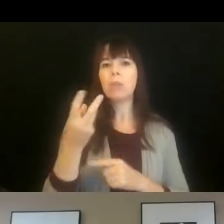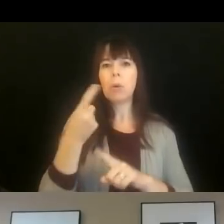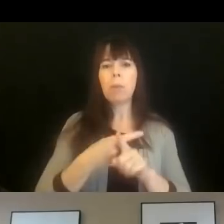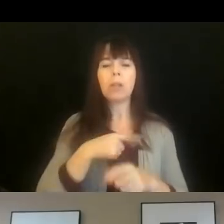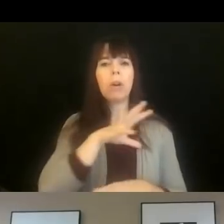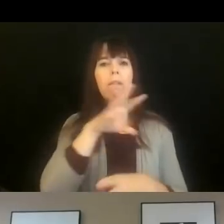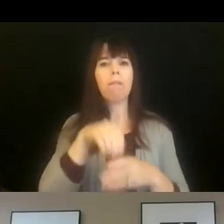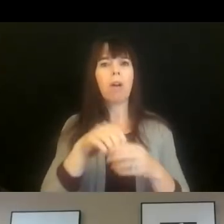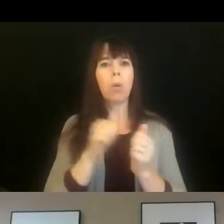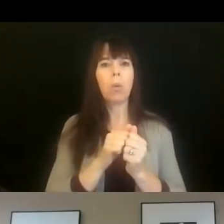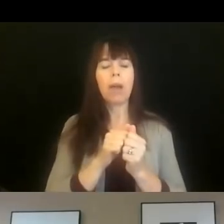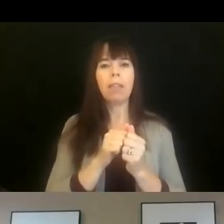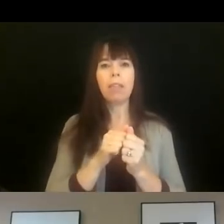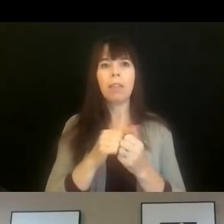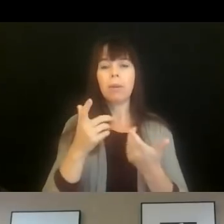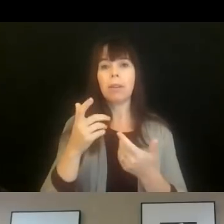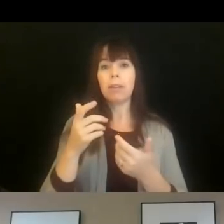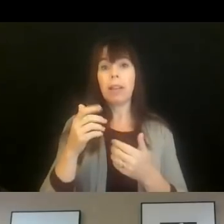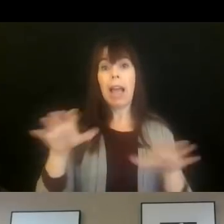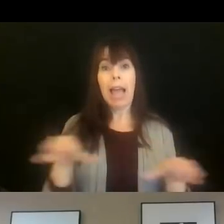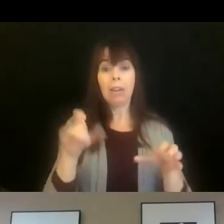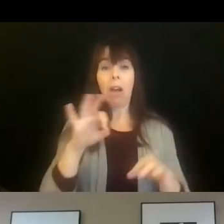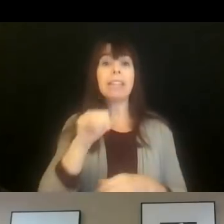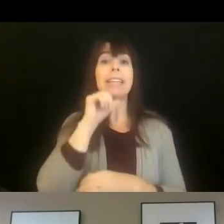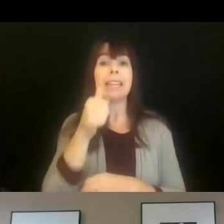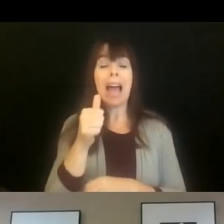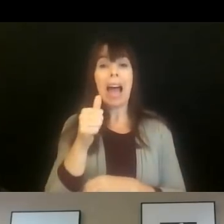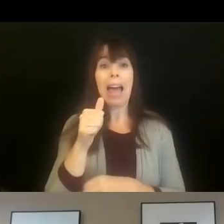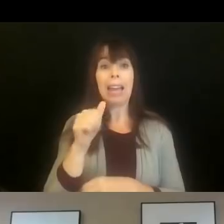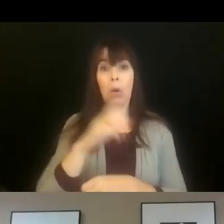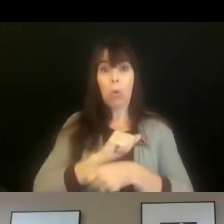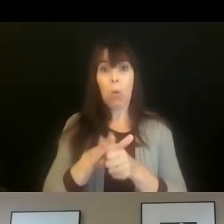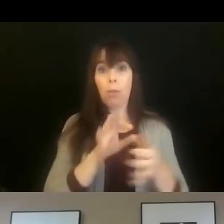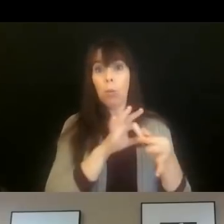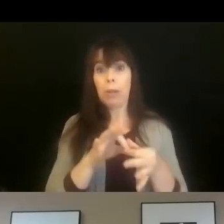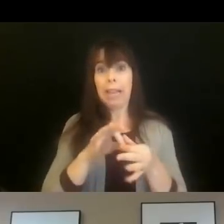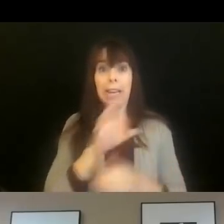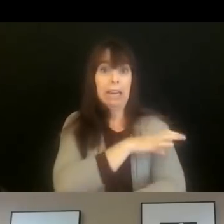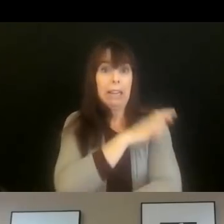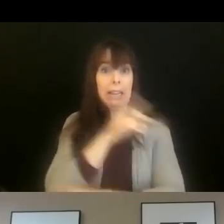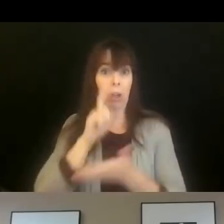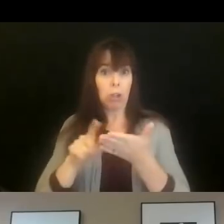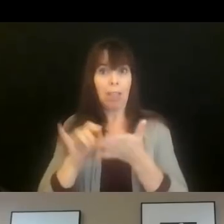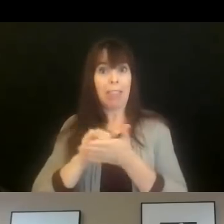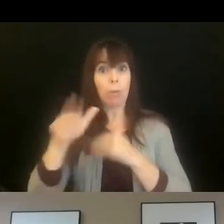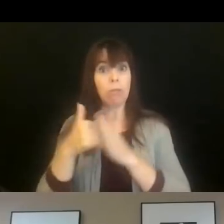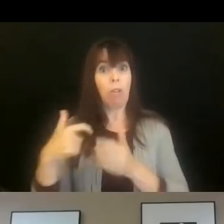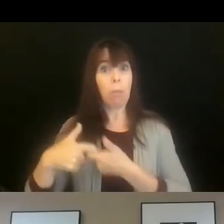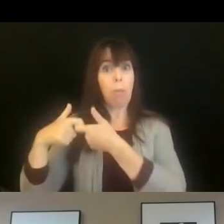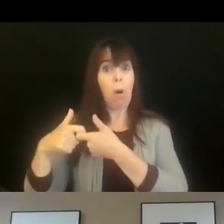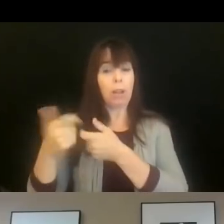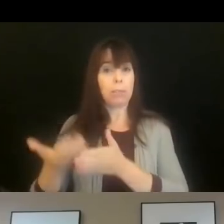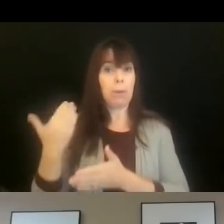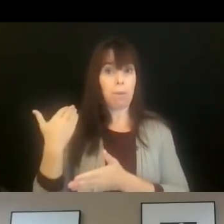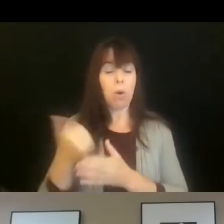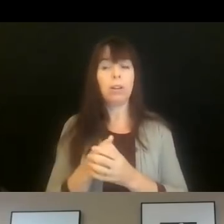in tier activation of non-COVID related clinical research that had been paused during the early months.